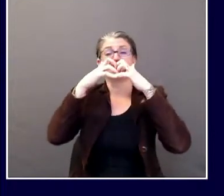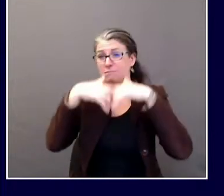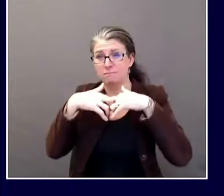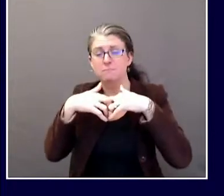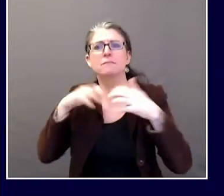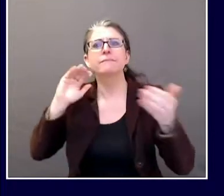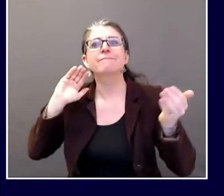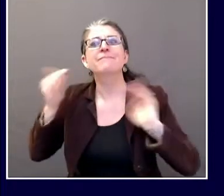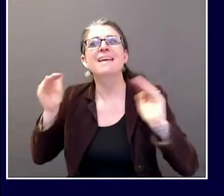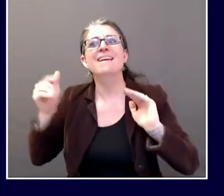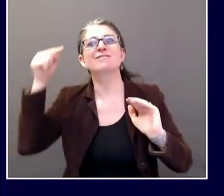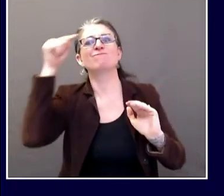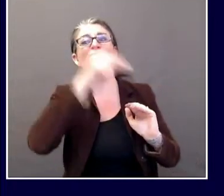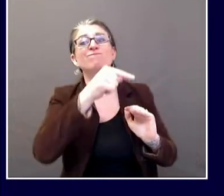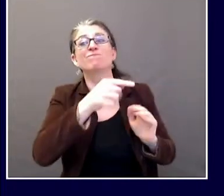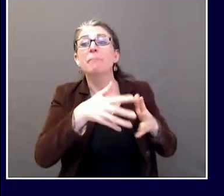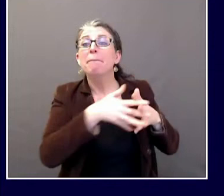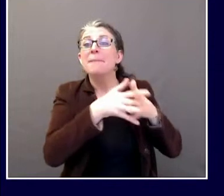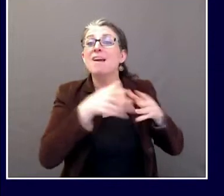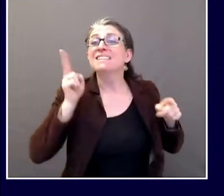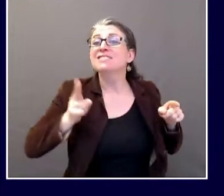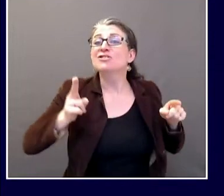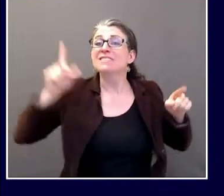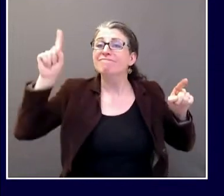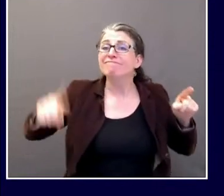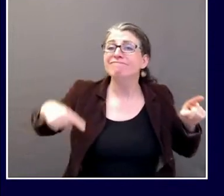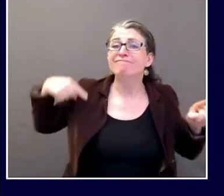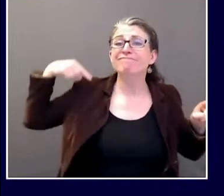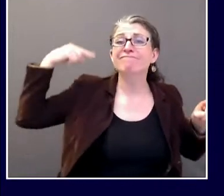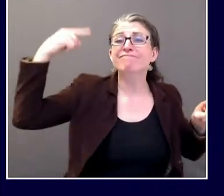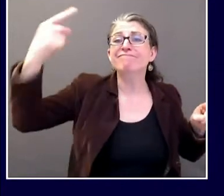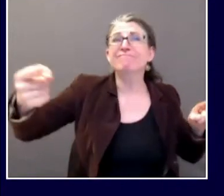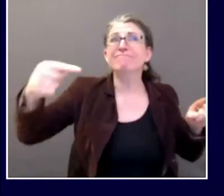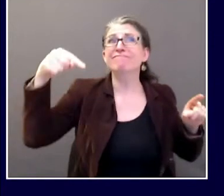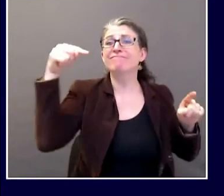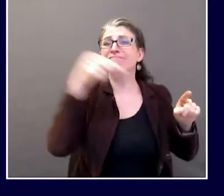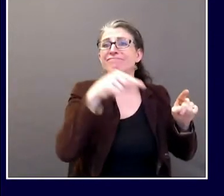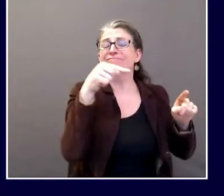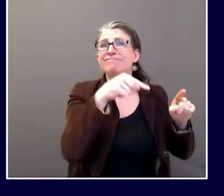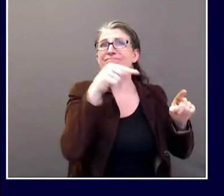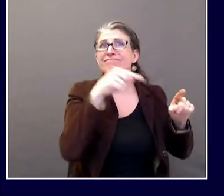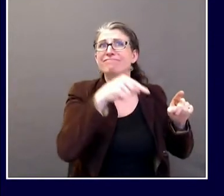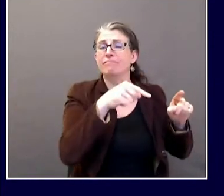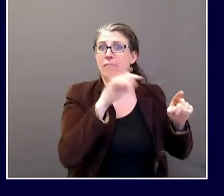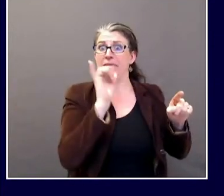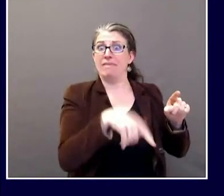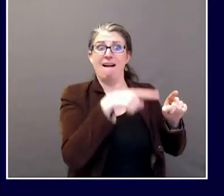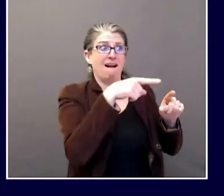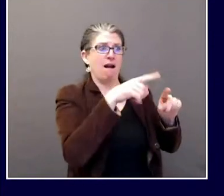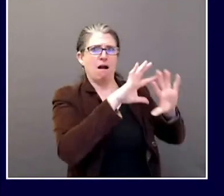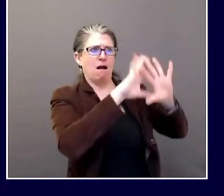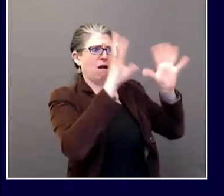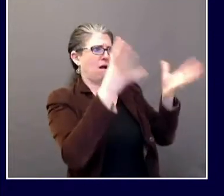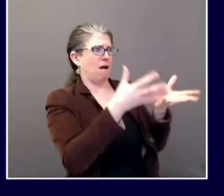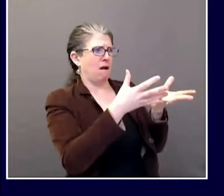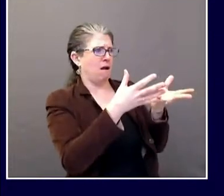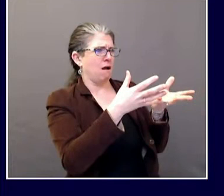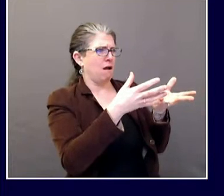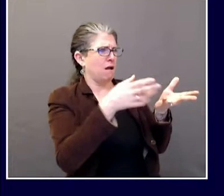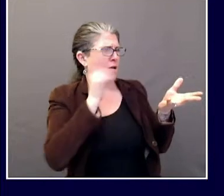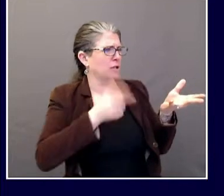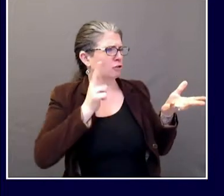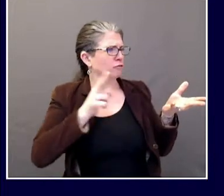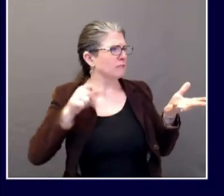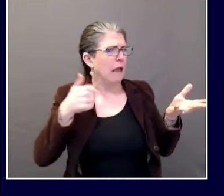associated with COVID-19 becomes even more concerning and saddening. The United States has